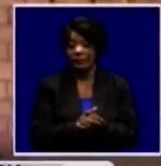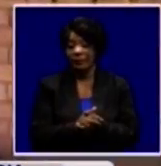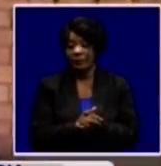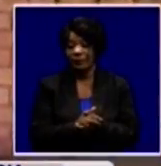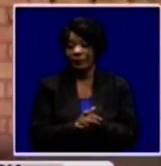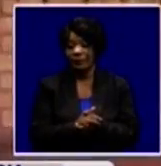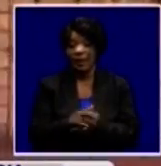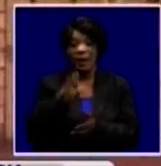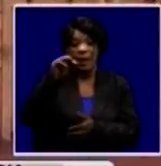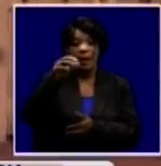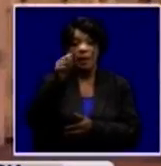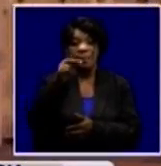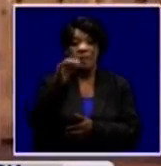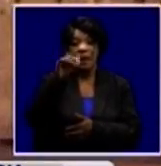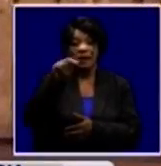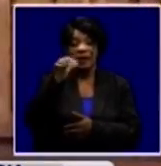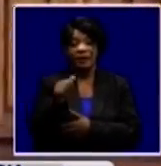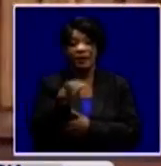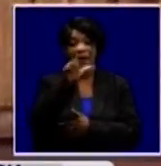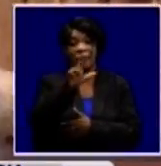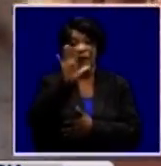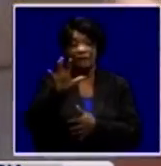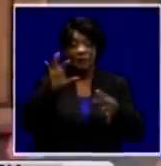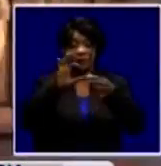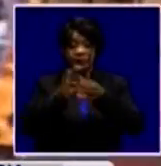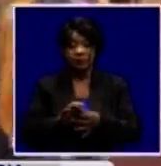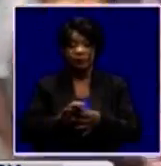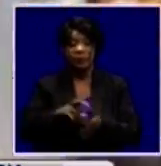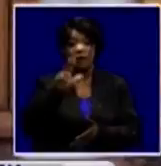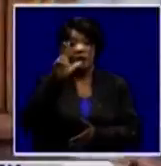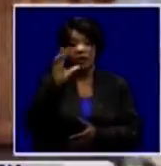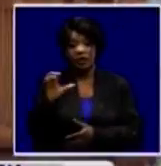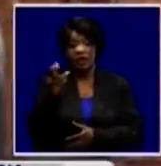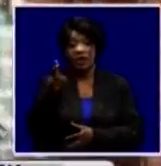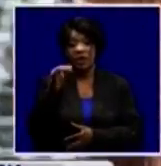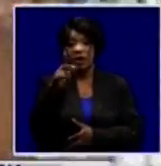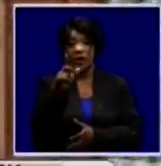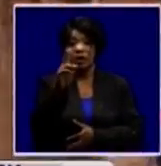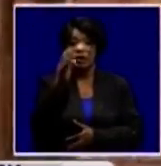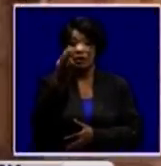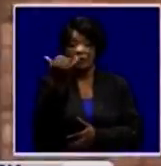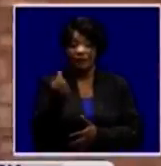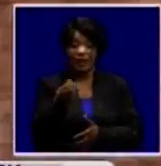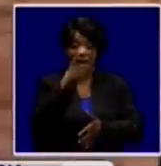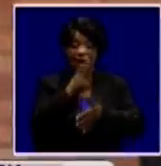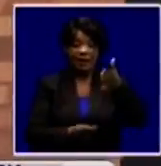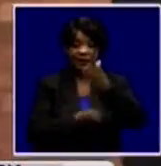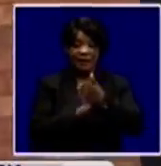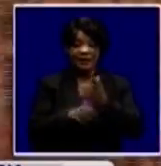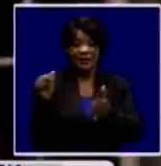Mr. Makina, who is 35 years old, is jointly charged with a 2-year-old Chipiri Chirufya, a taxi driver of